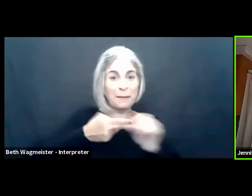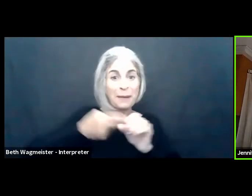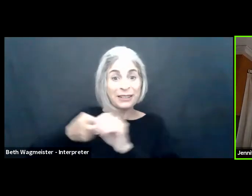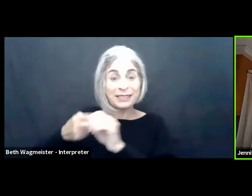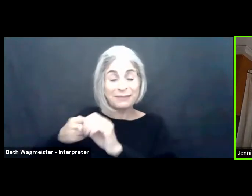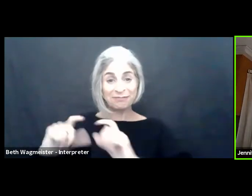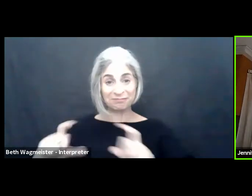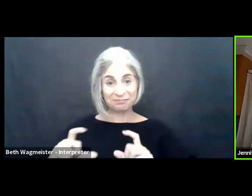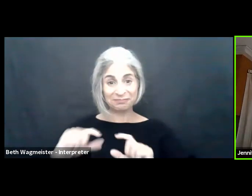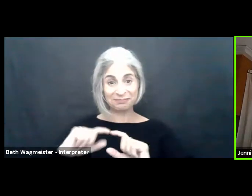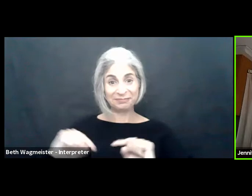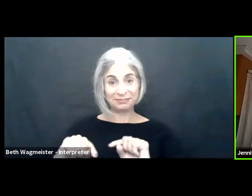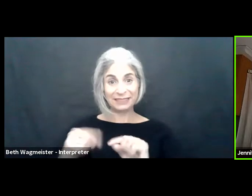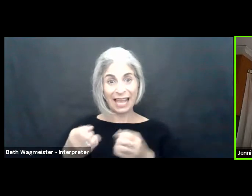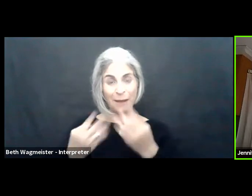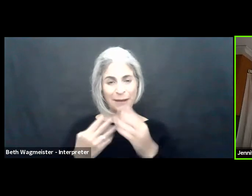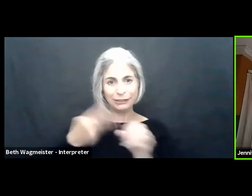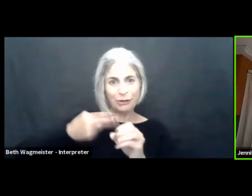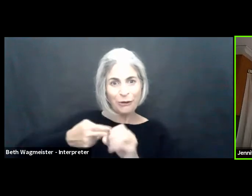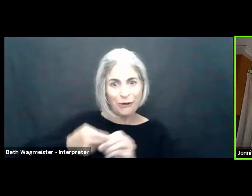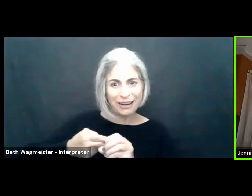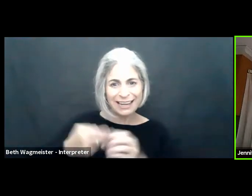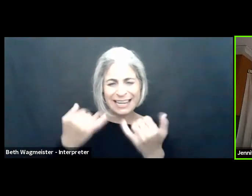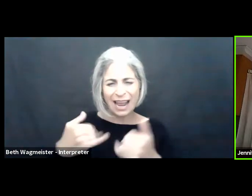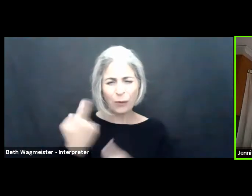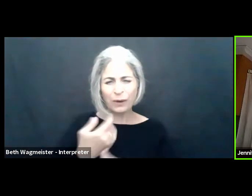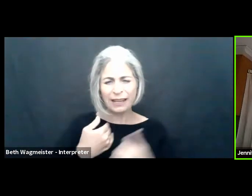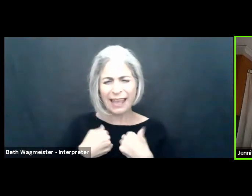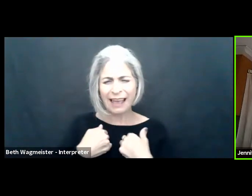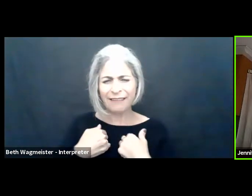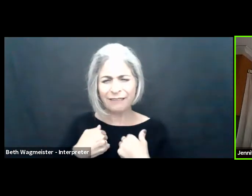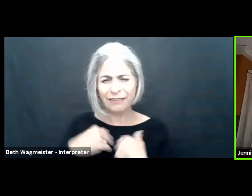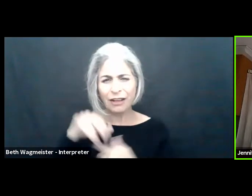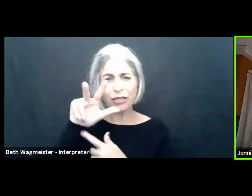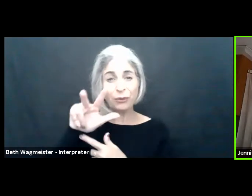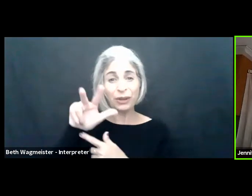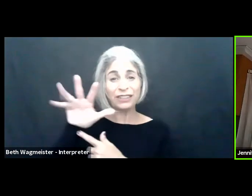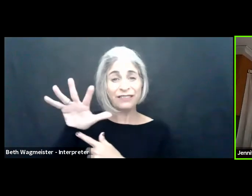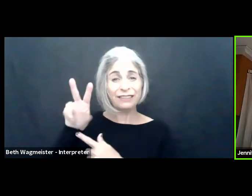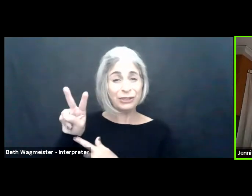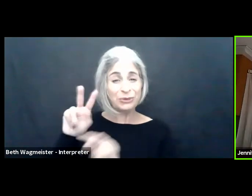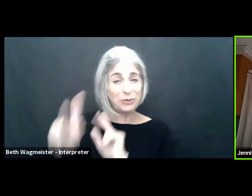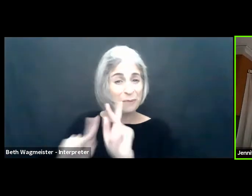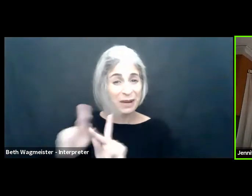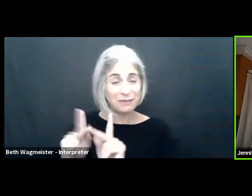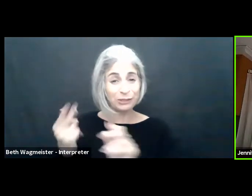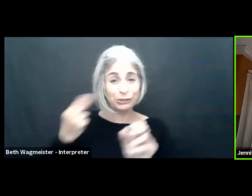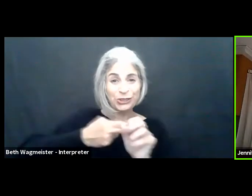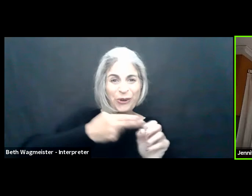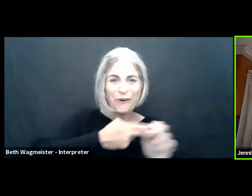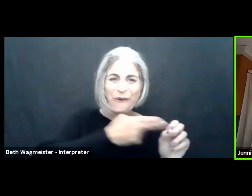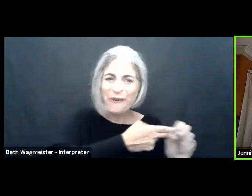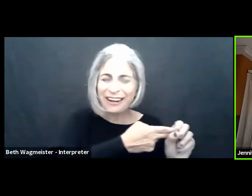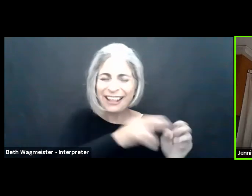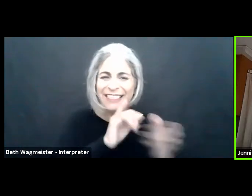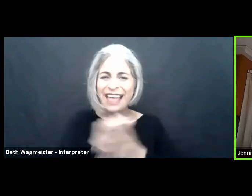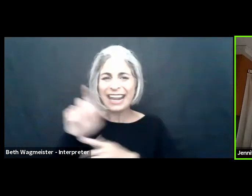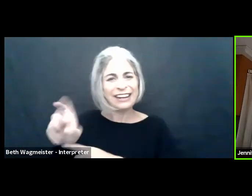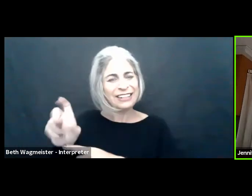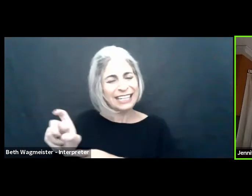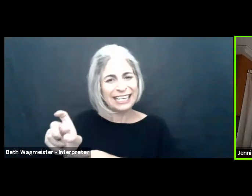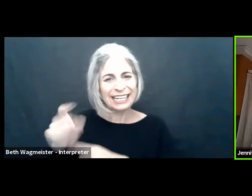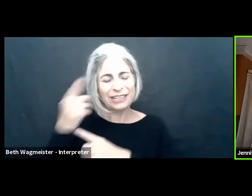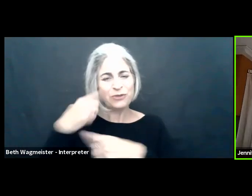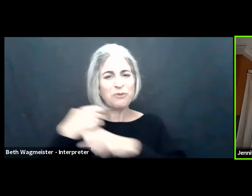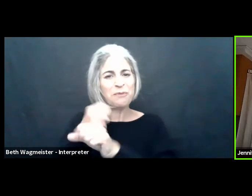box. And at this point, we're already at 352 of the people that are needed to